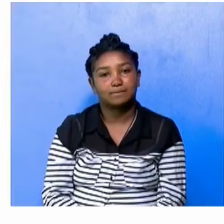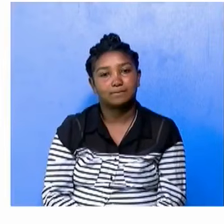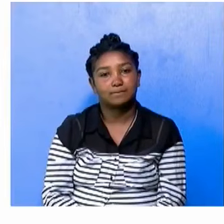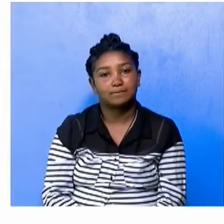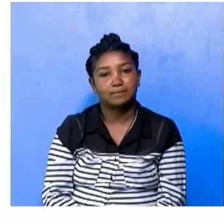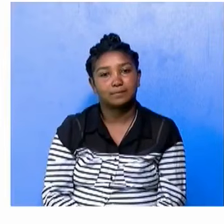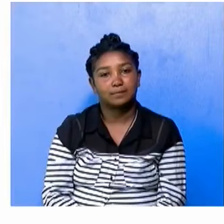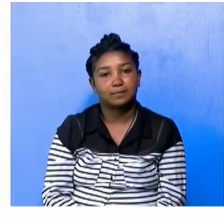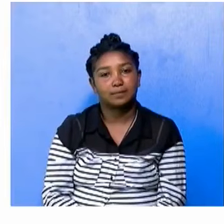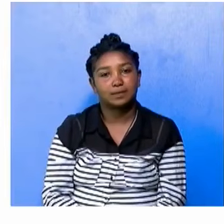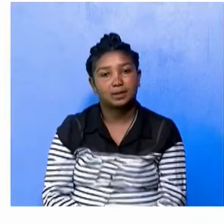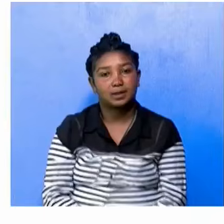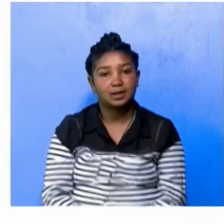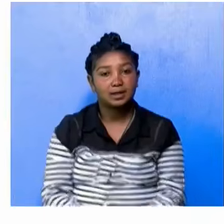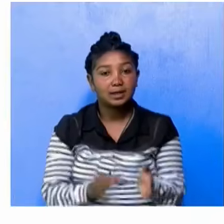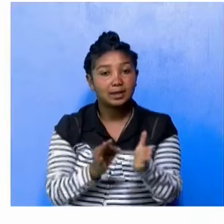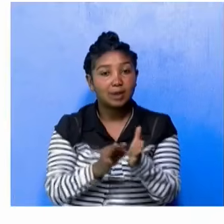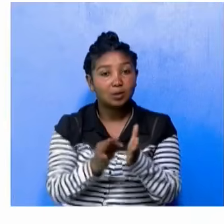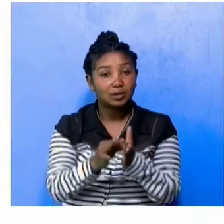Countable and